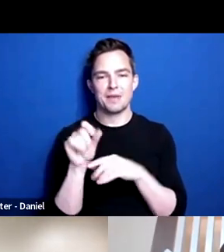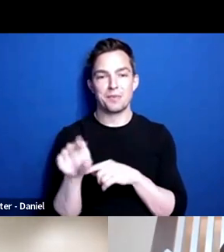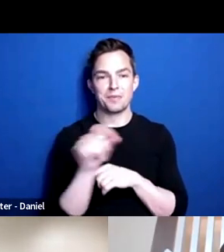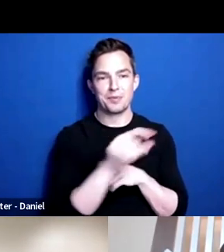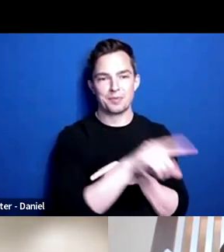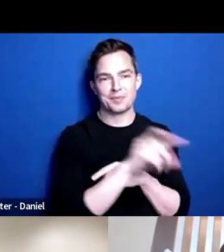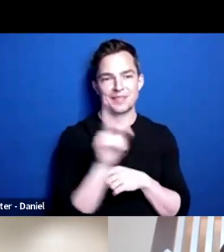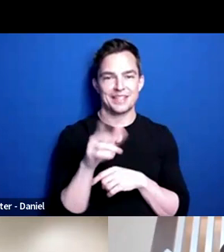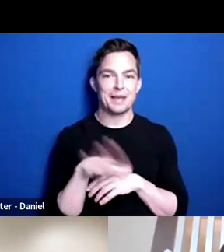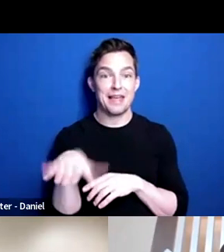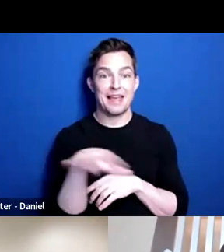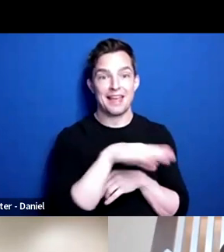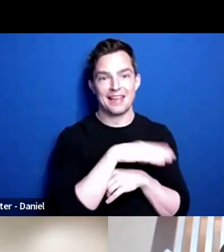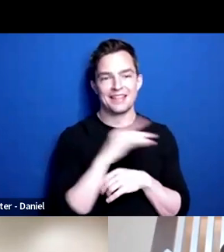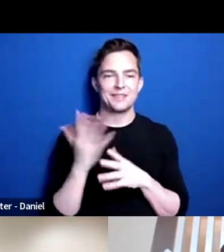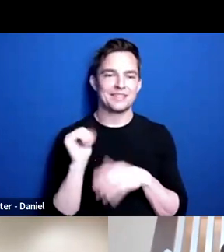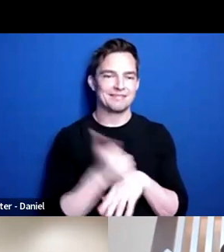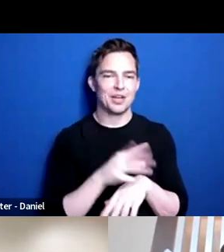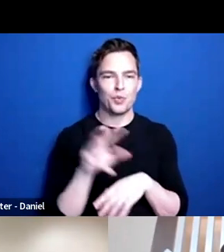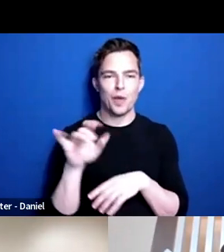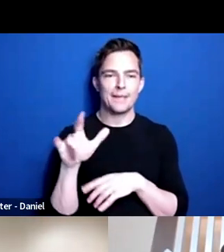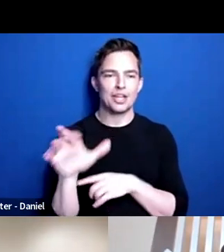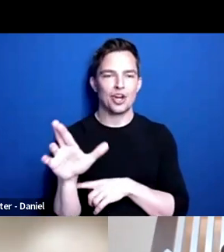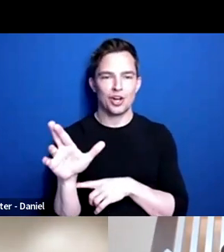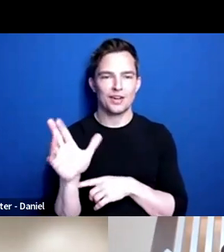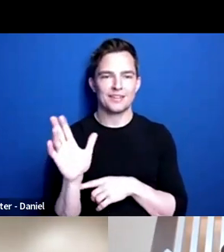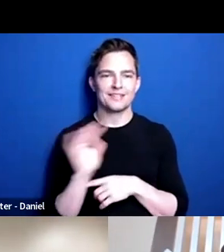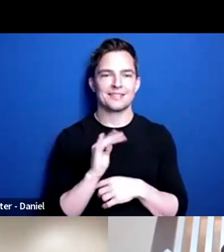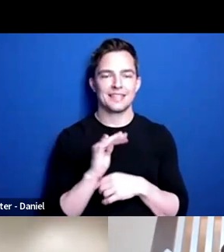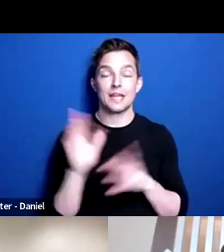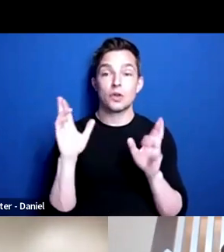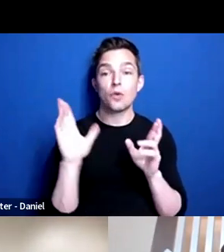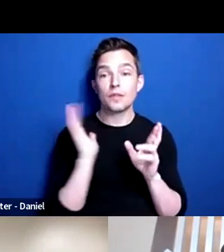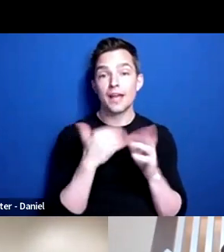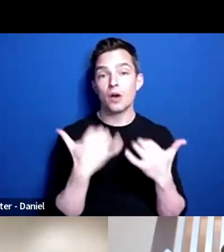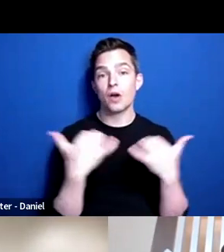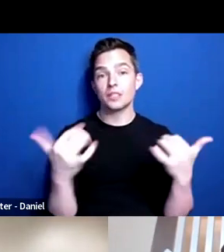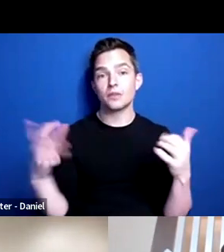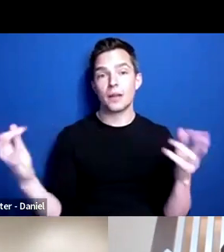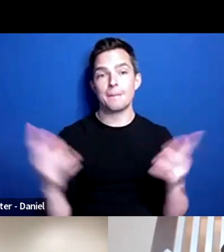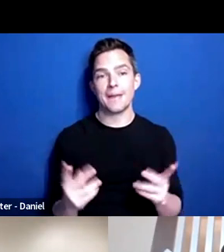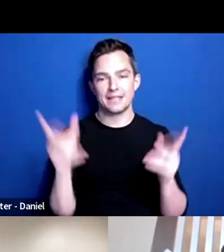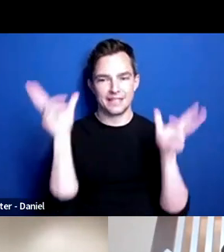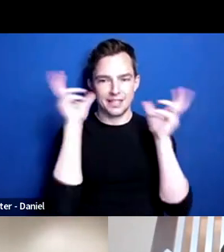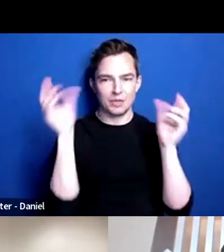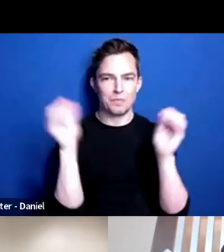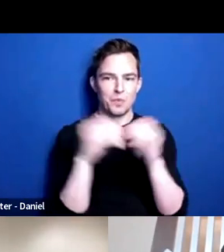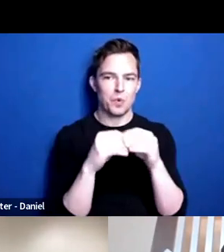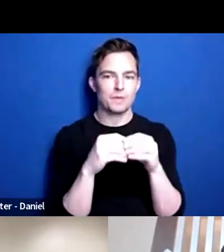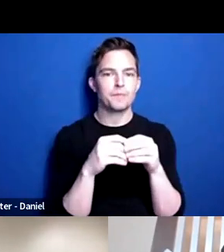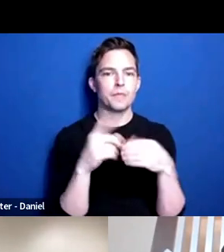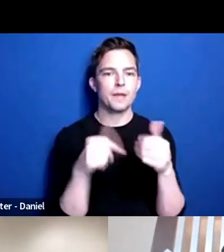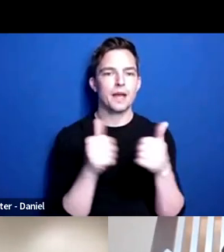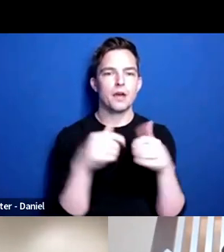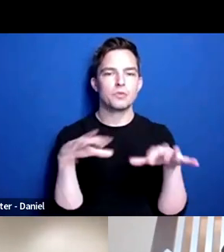hey, we put together this webinar. And hopefully our audience will come back to be able to hear more of how